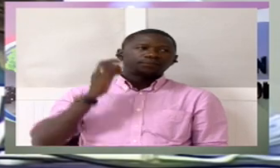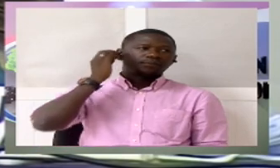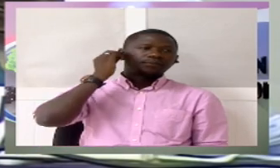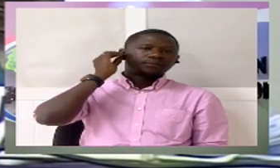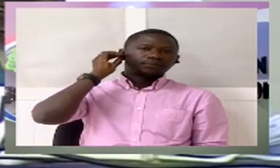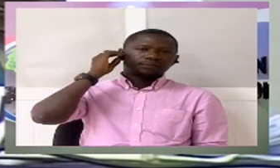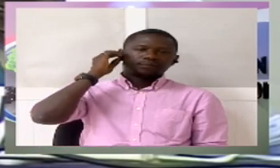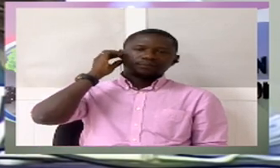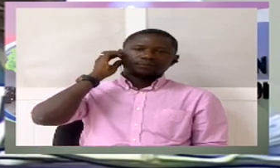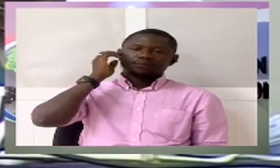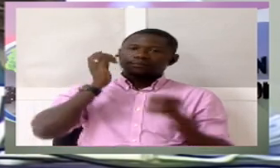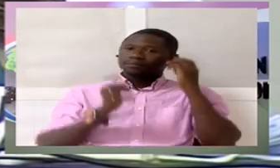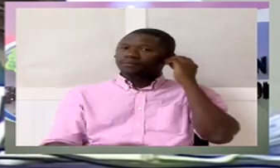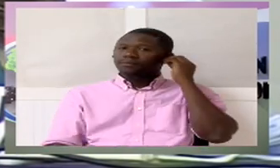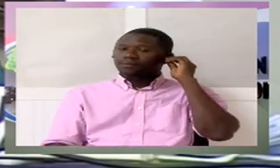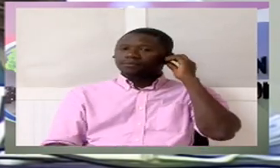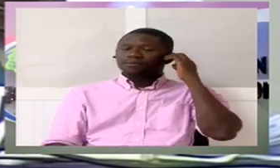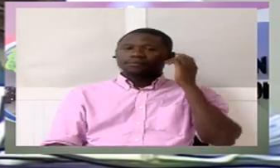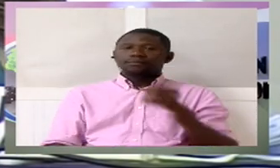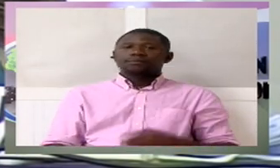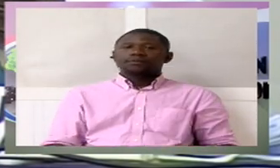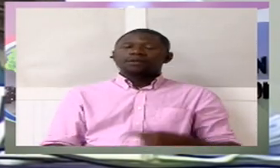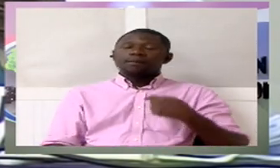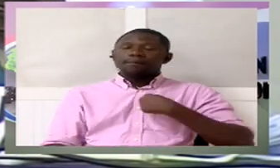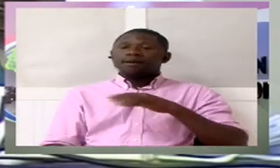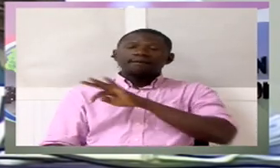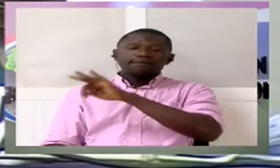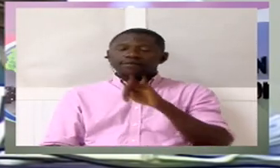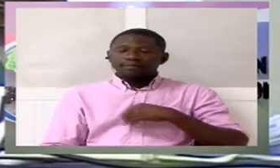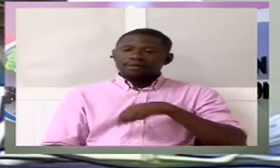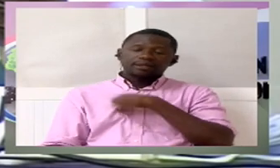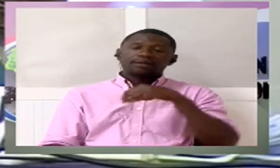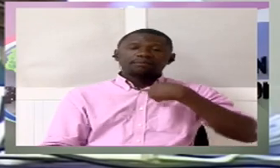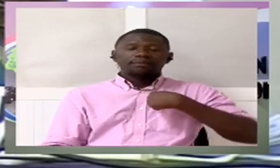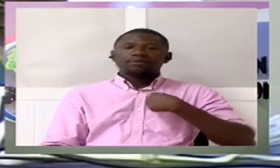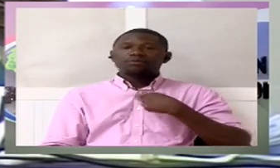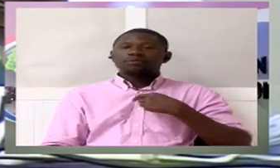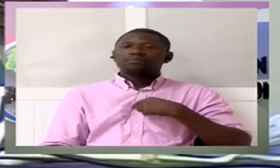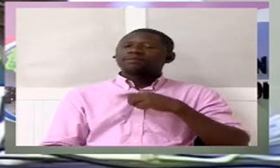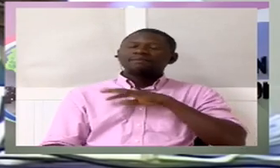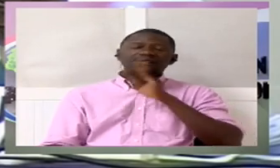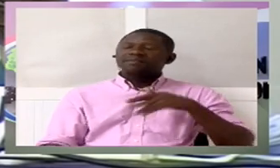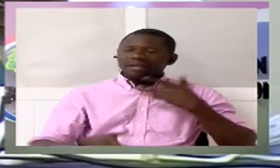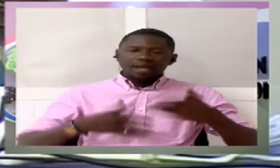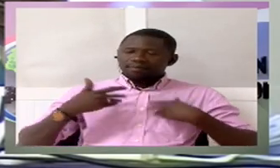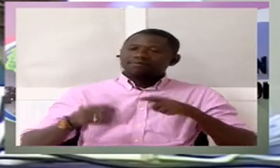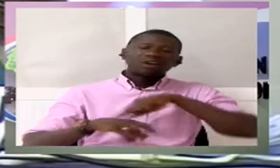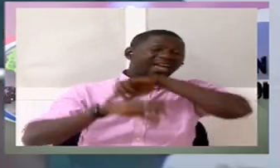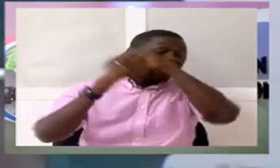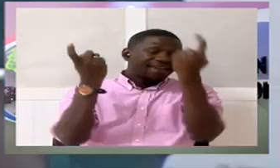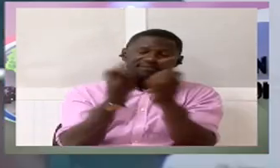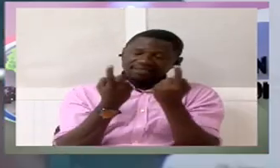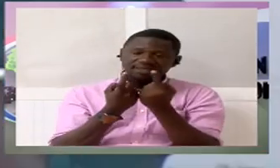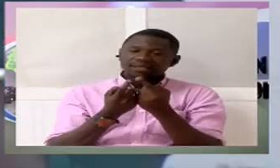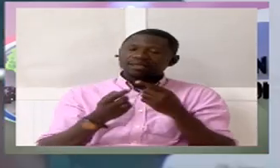mbela bankola kang. My family and I will be eternally grateful to you for everything, and we